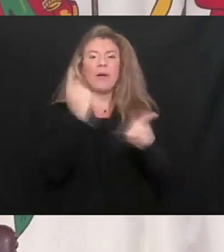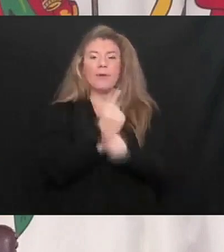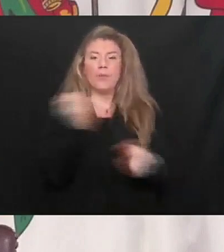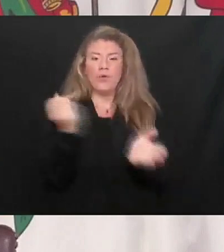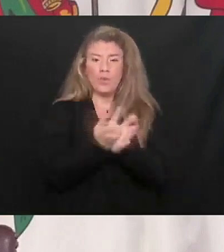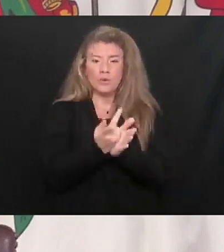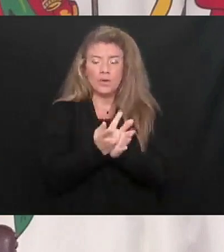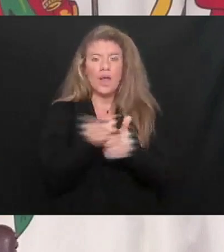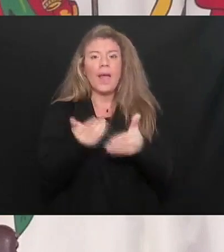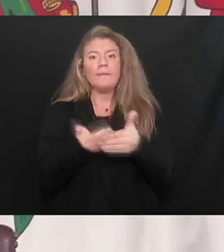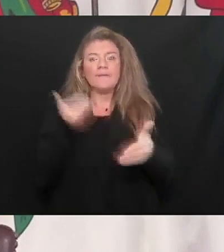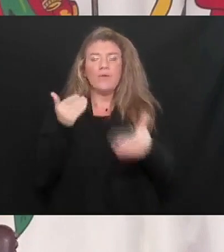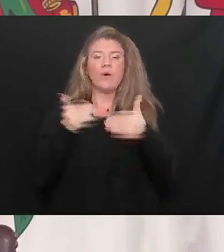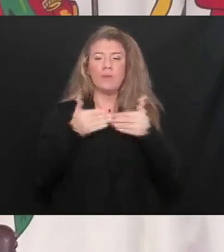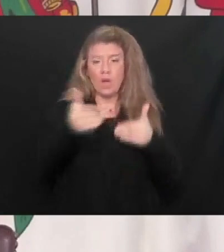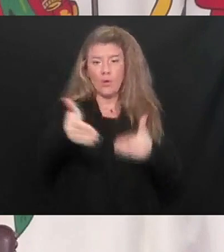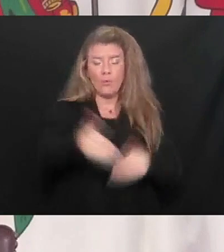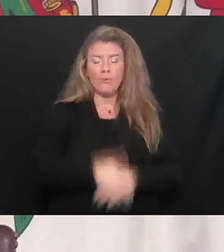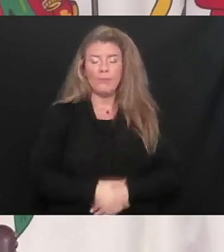approvals before we can go.